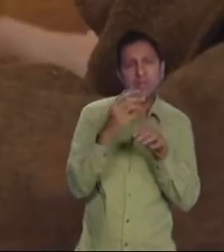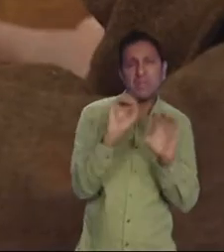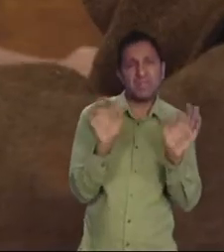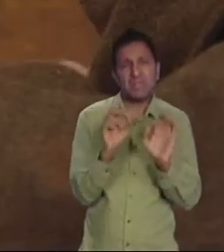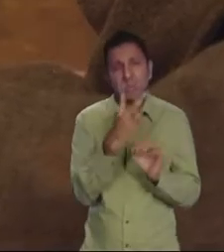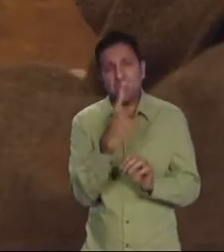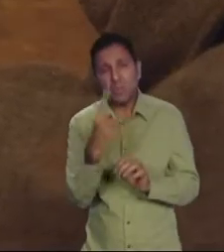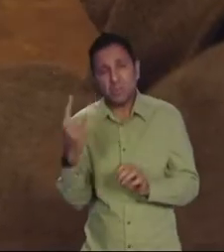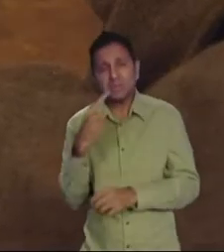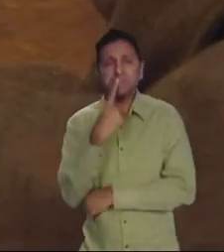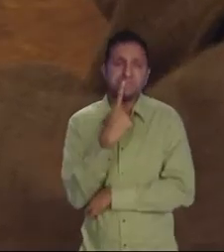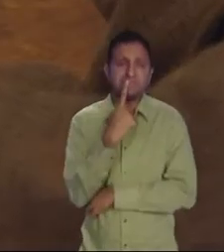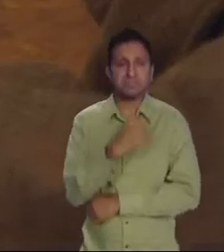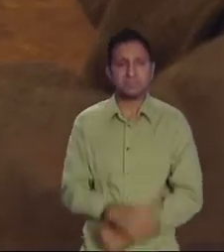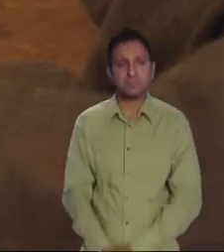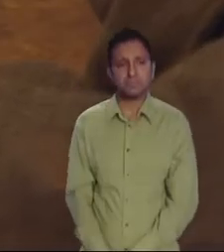11.